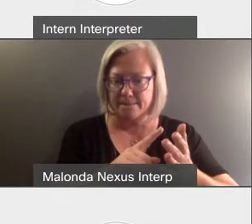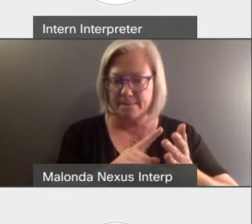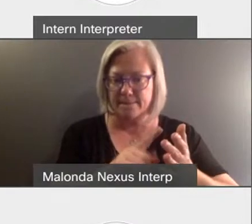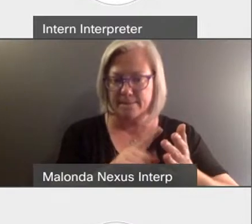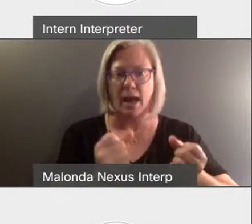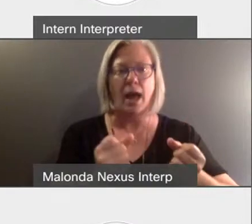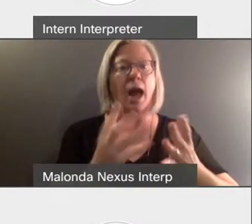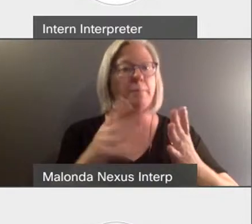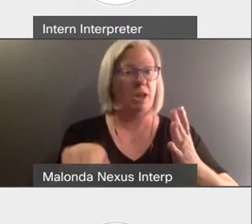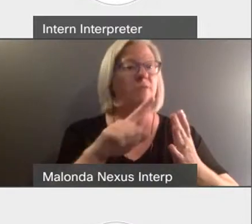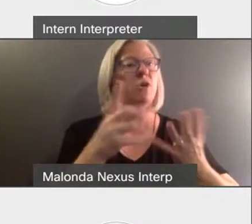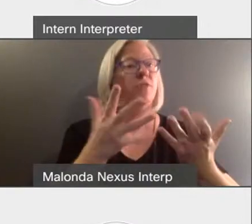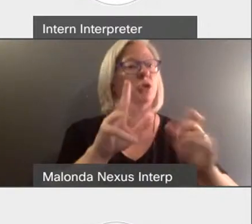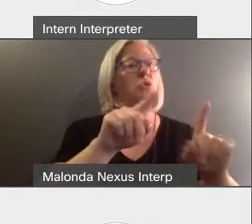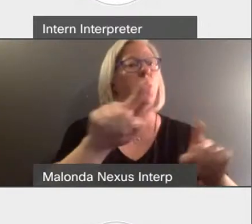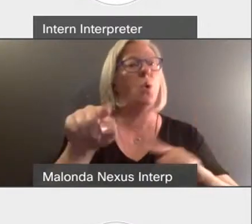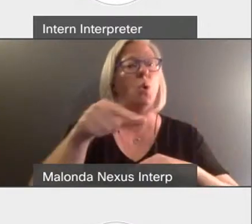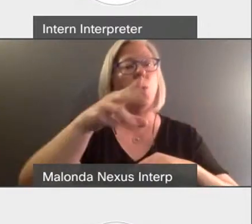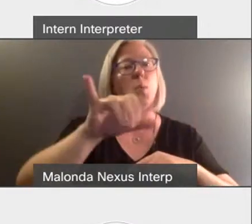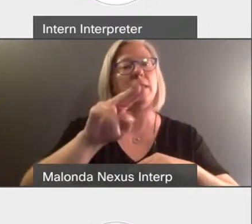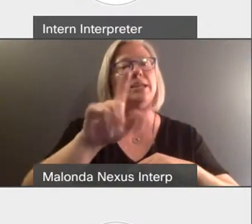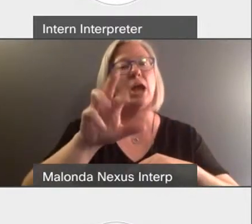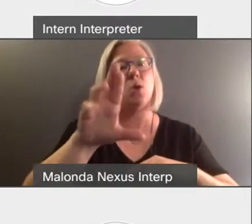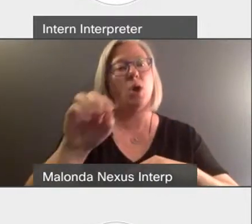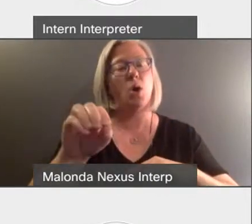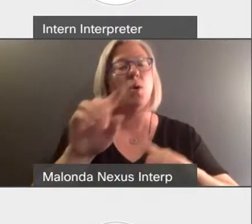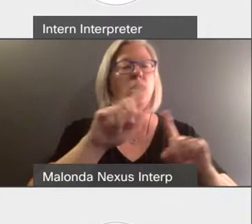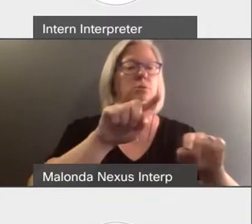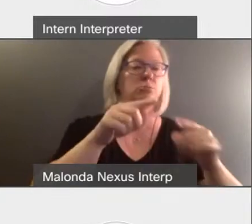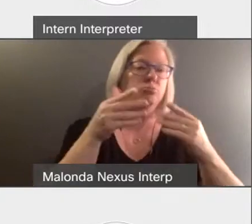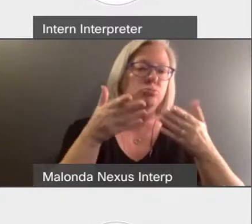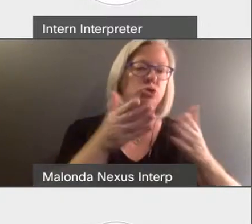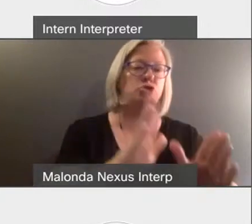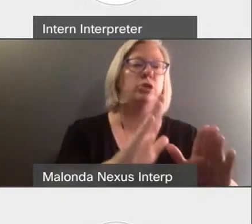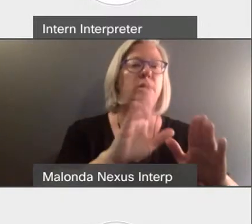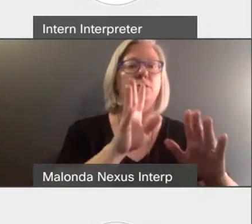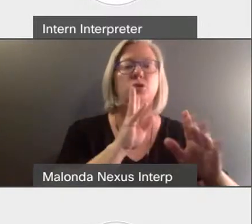and down the street or drove up and down the street and spoke to anybody?